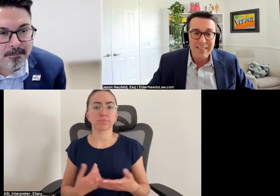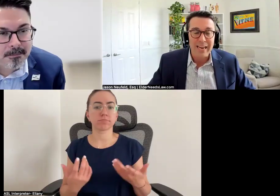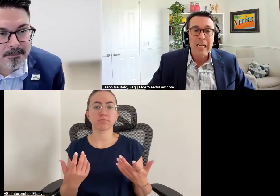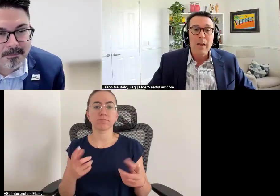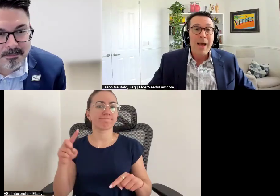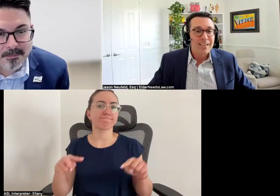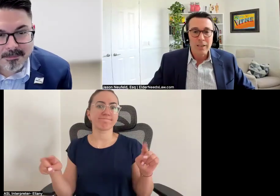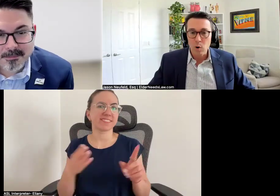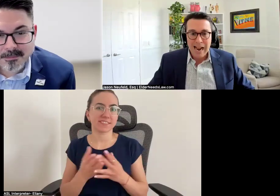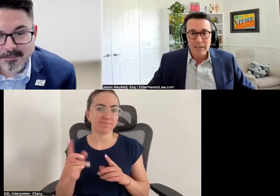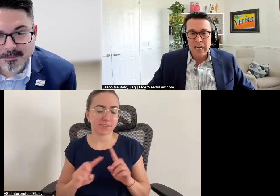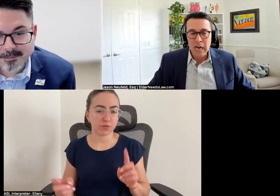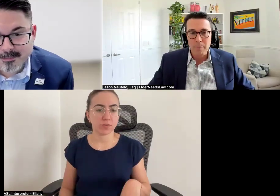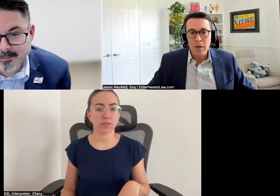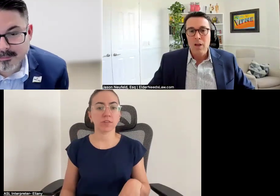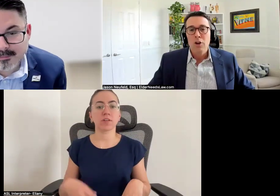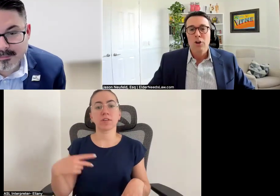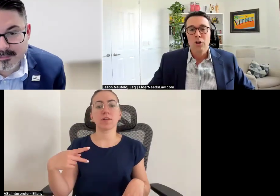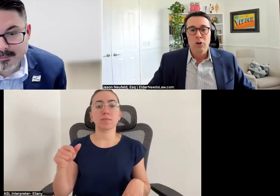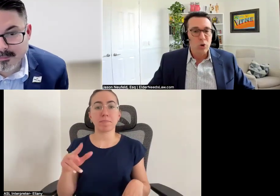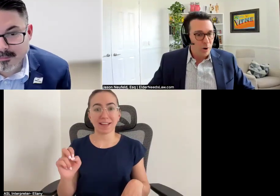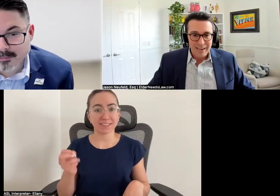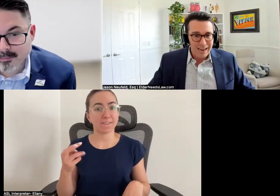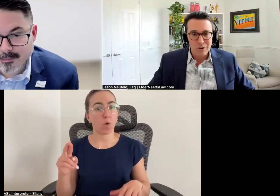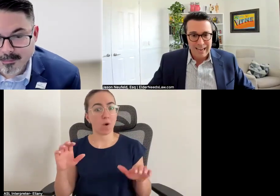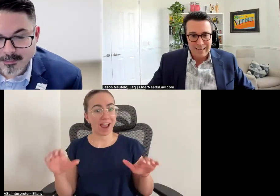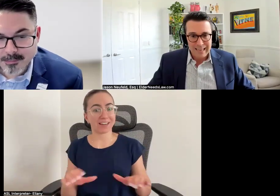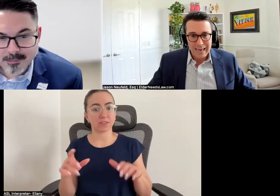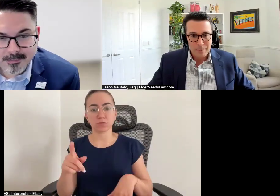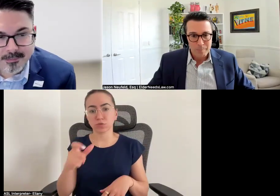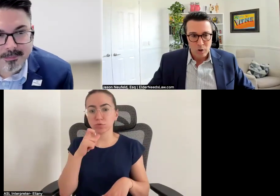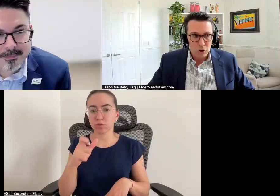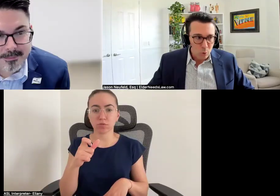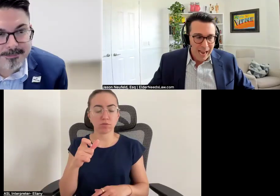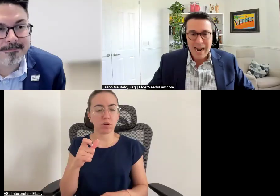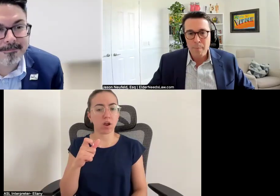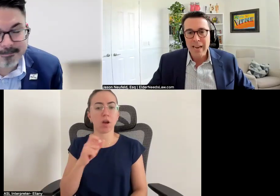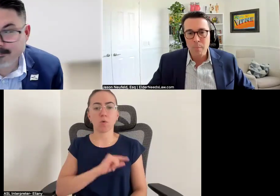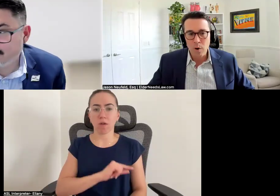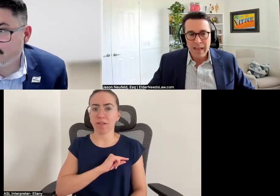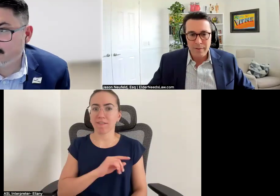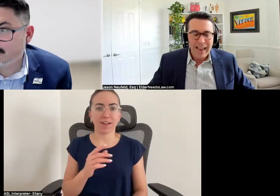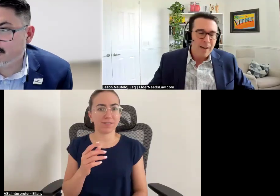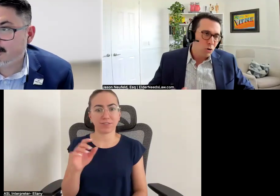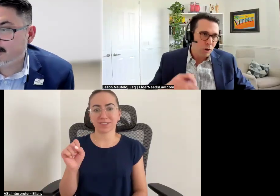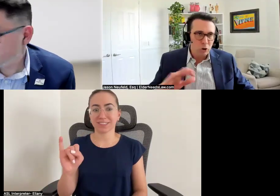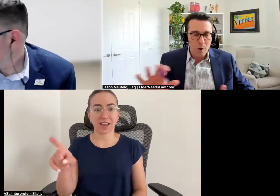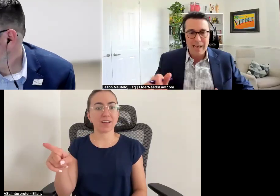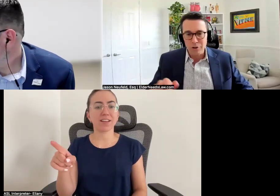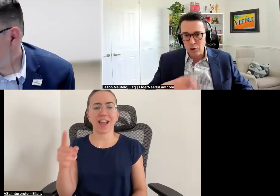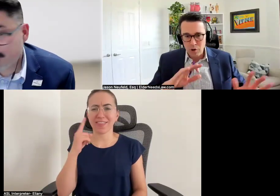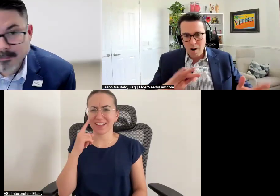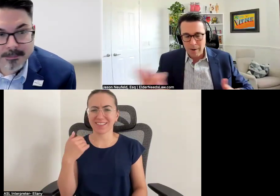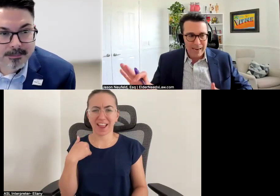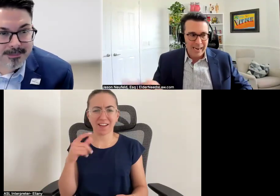through anything, passive or active income, you're not entitled to SSI. You cannot make more than, they have what's called a